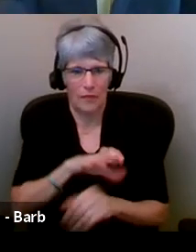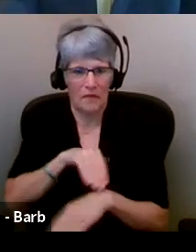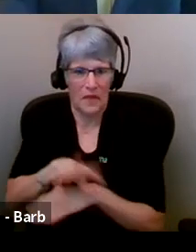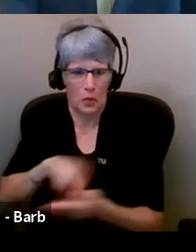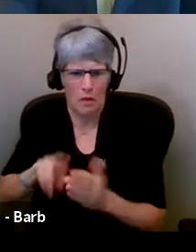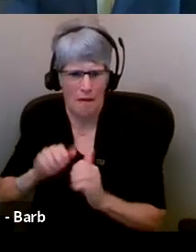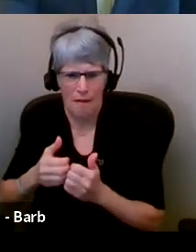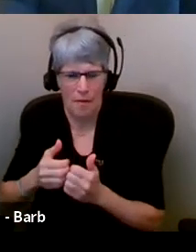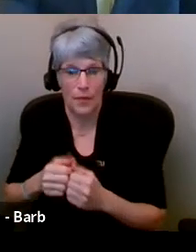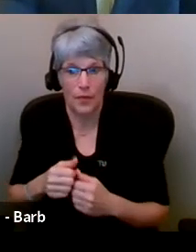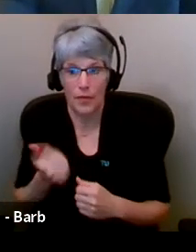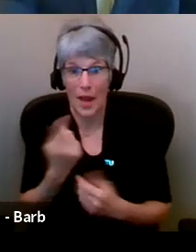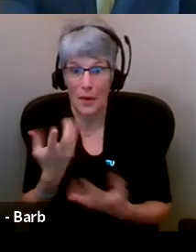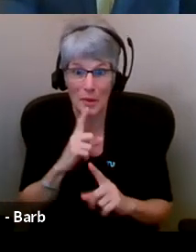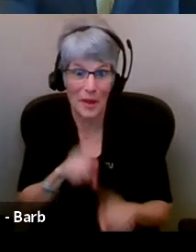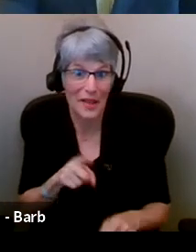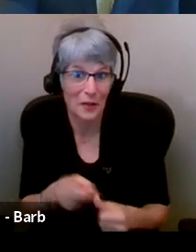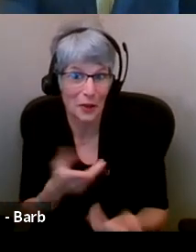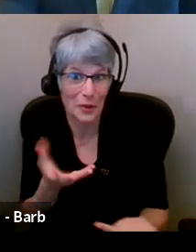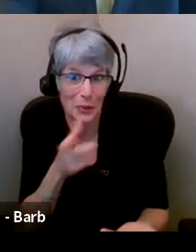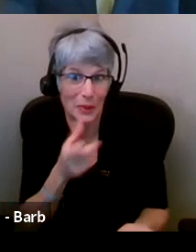Does anybody want to jump first?